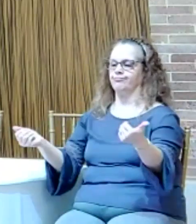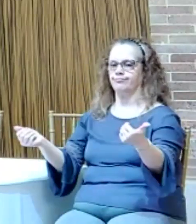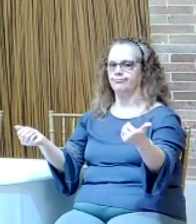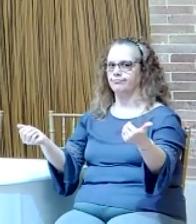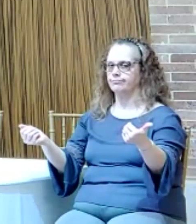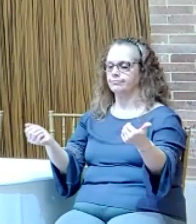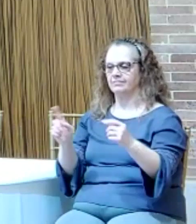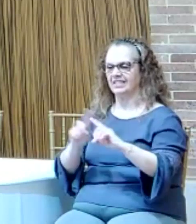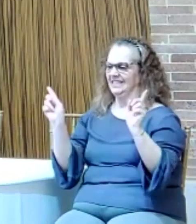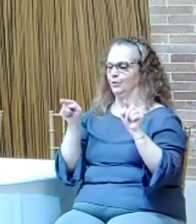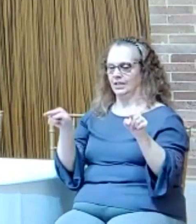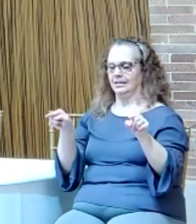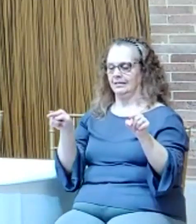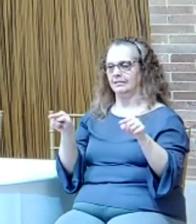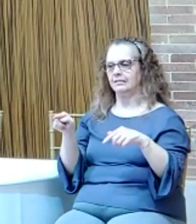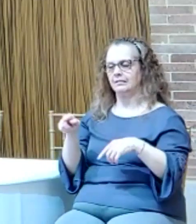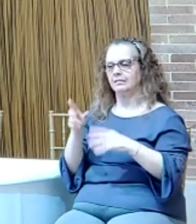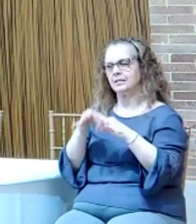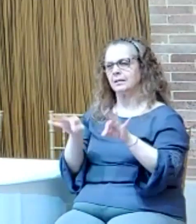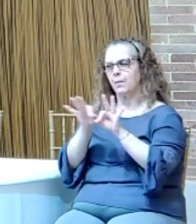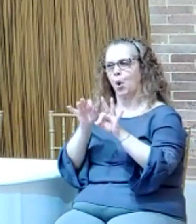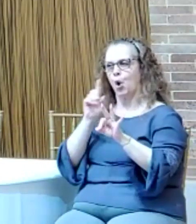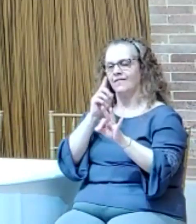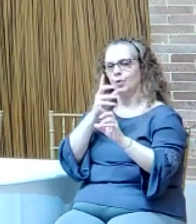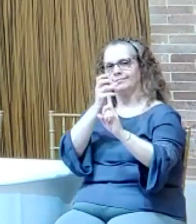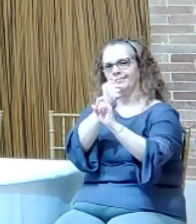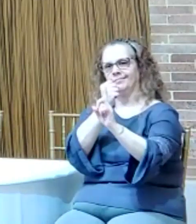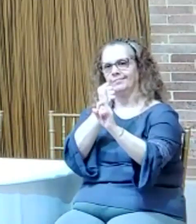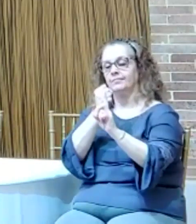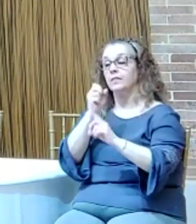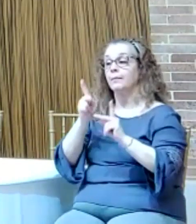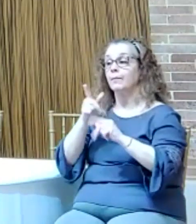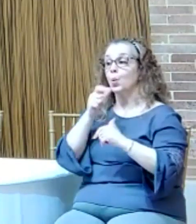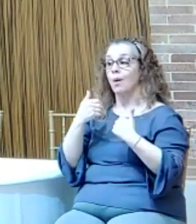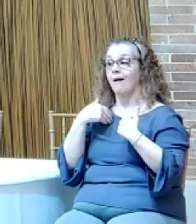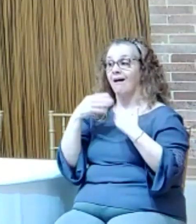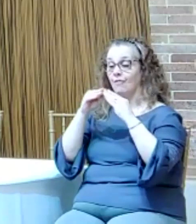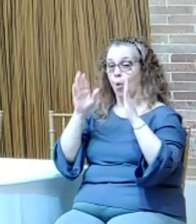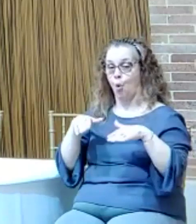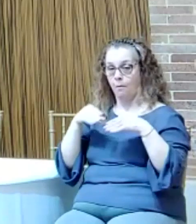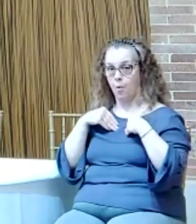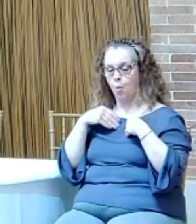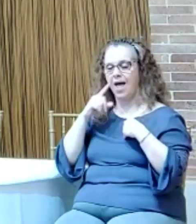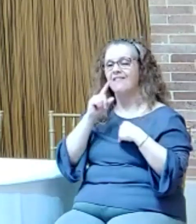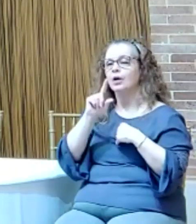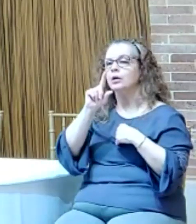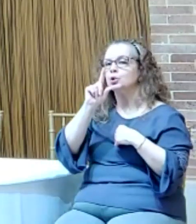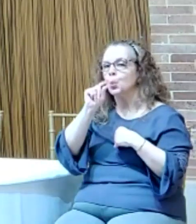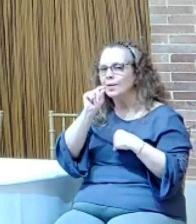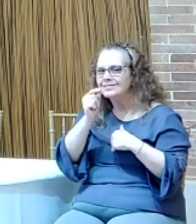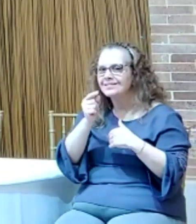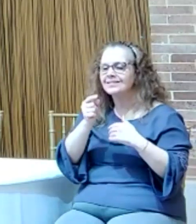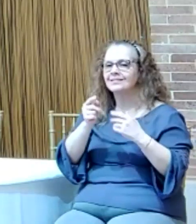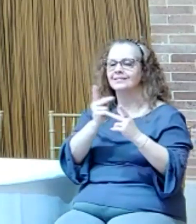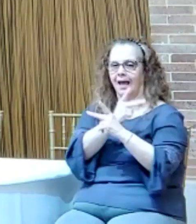to achieving wealth in this country homeowners have 20 times the wealth of